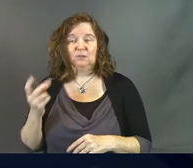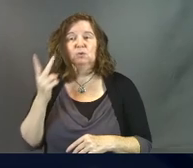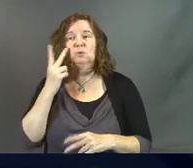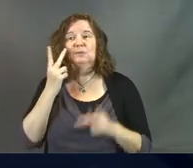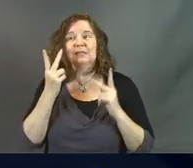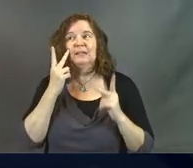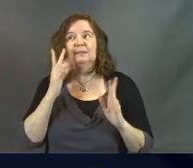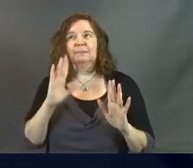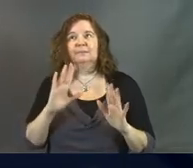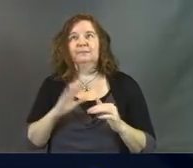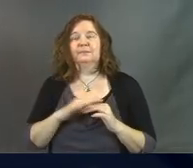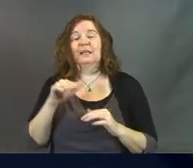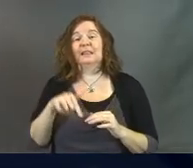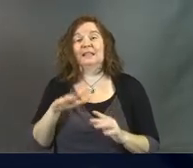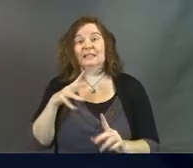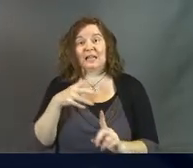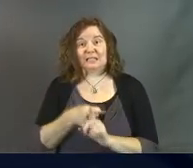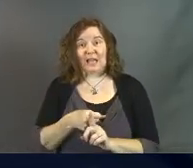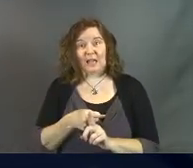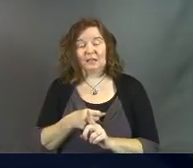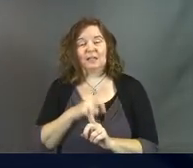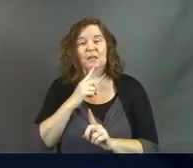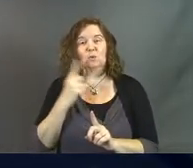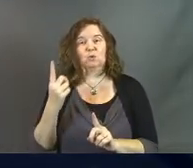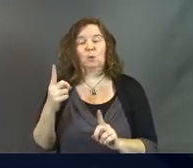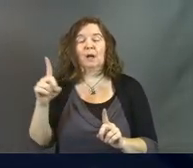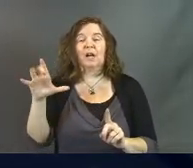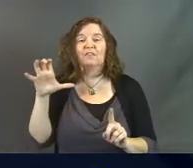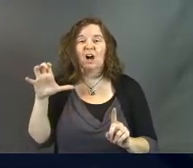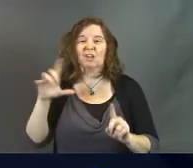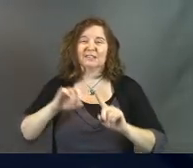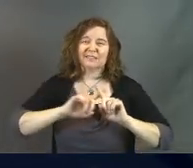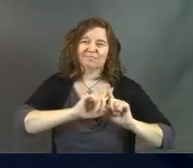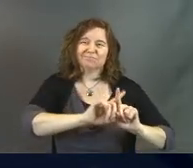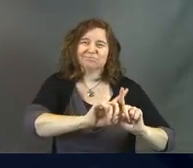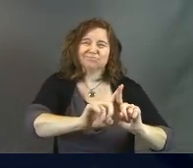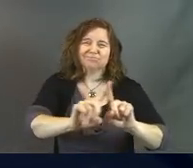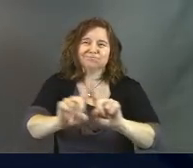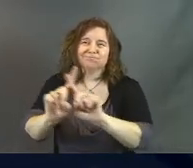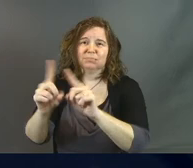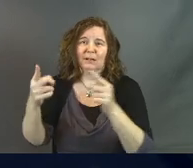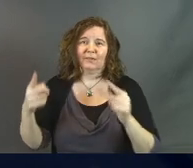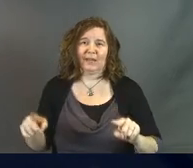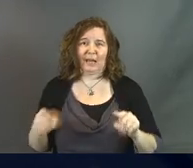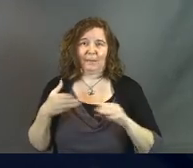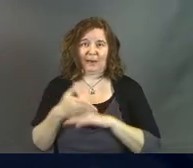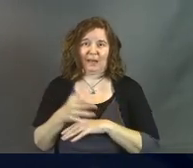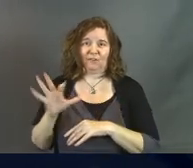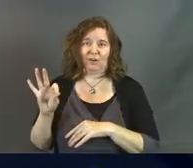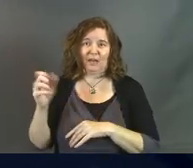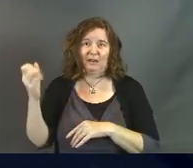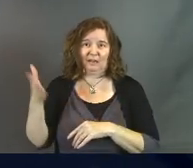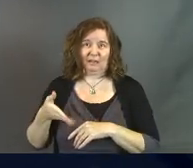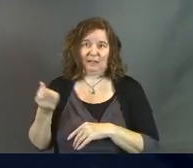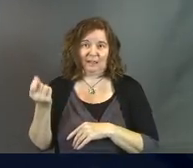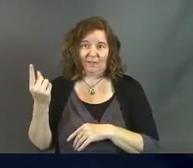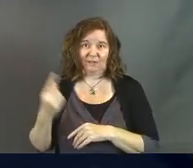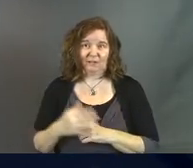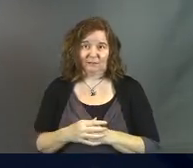See, this attack, it was one of hundreds of attacks that took place after 9/11.